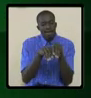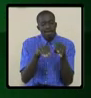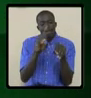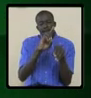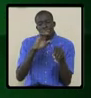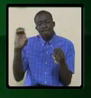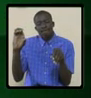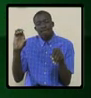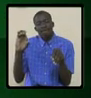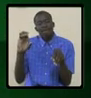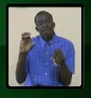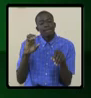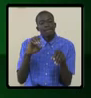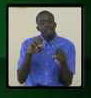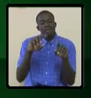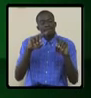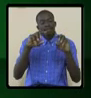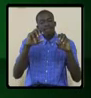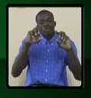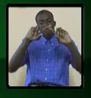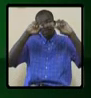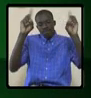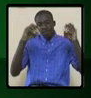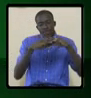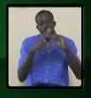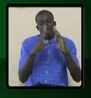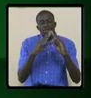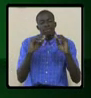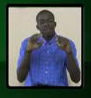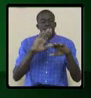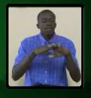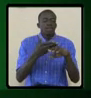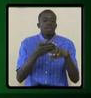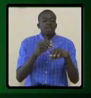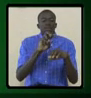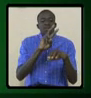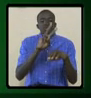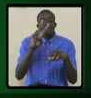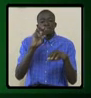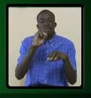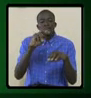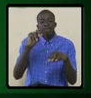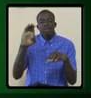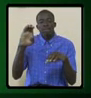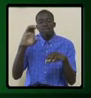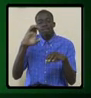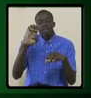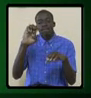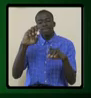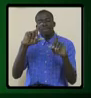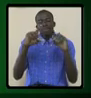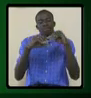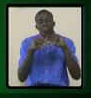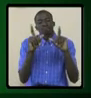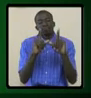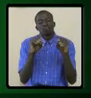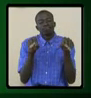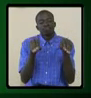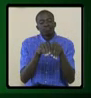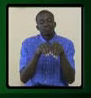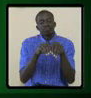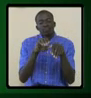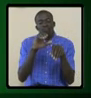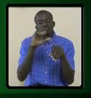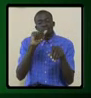direct current. Mains electricity, for example the Van Eck power station in Windhoek,